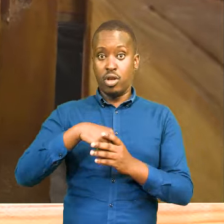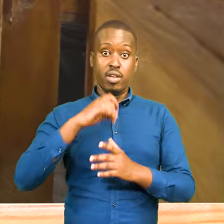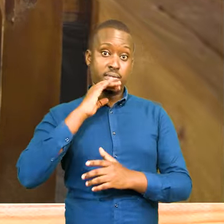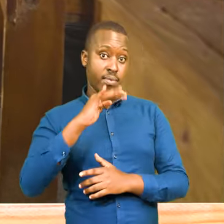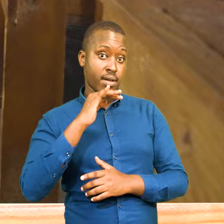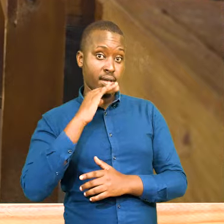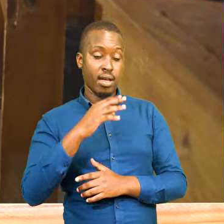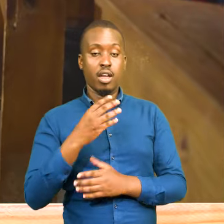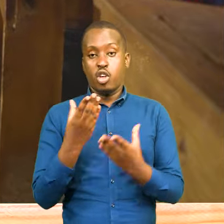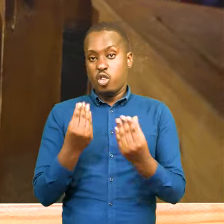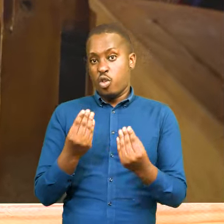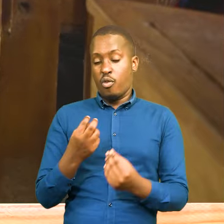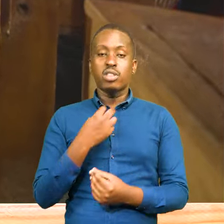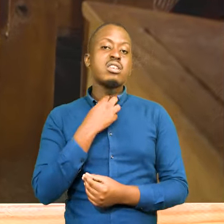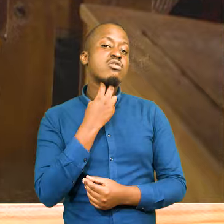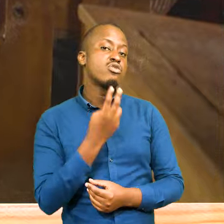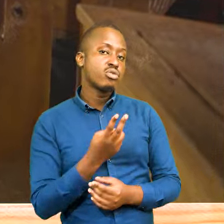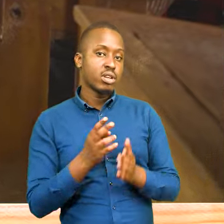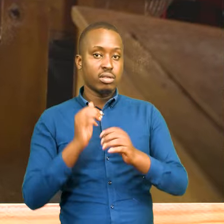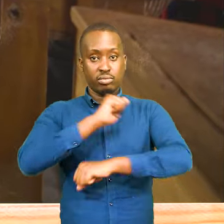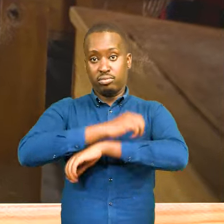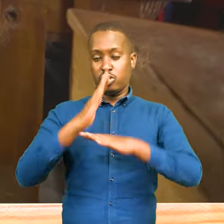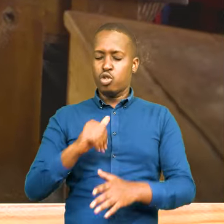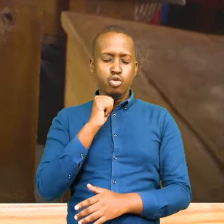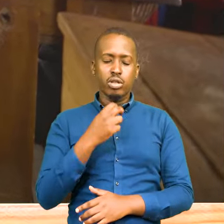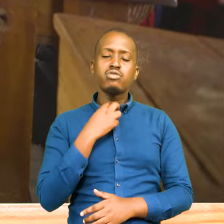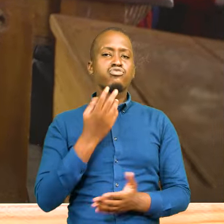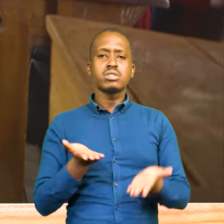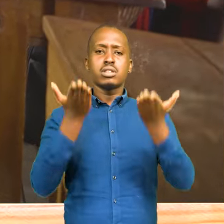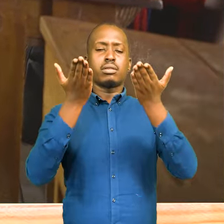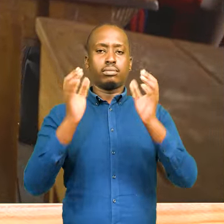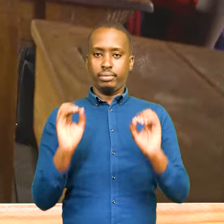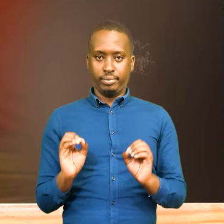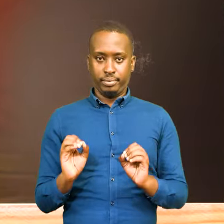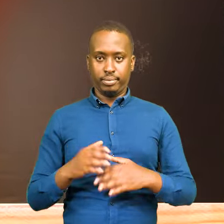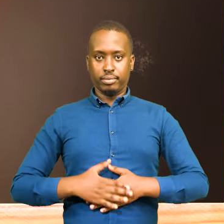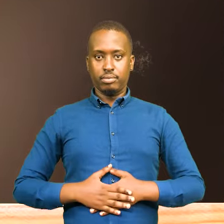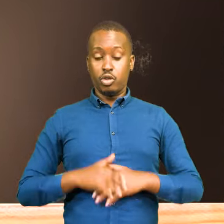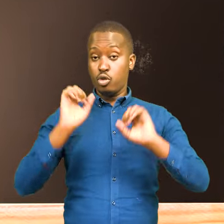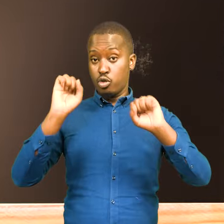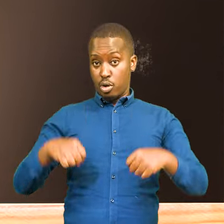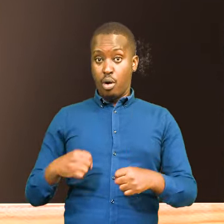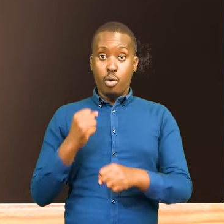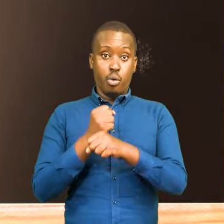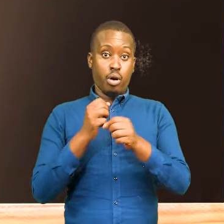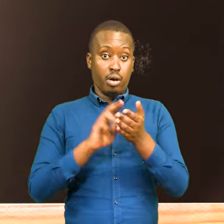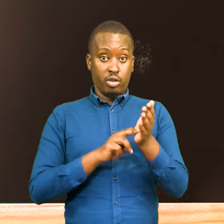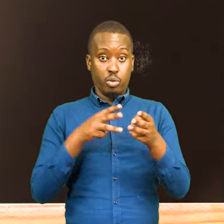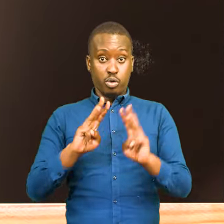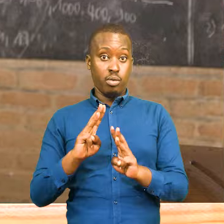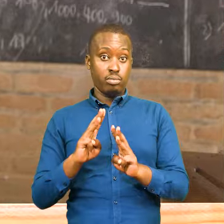include speaking in a soft tone to students by not raising your voice. You can also